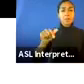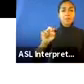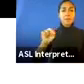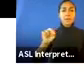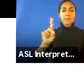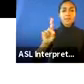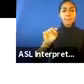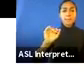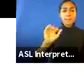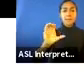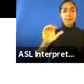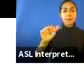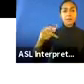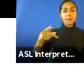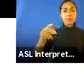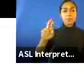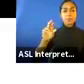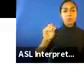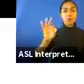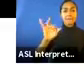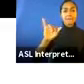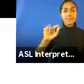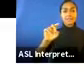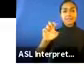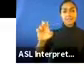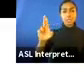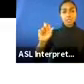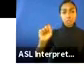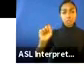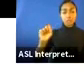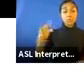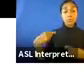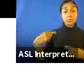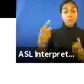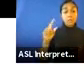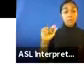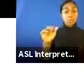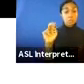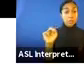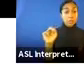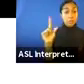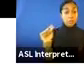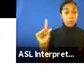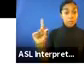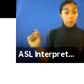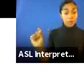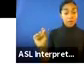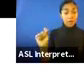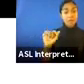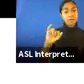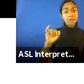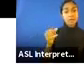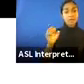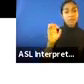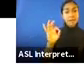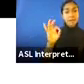since January 2020, Jeff Bezos of Amazon has